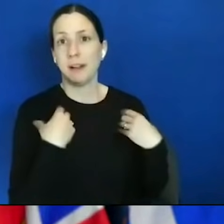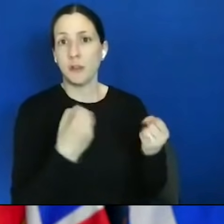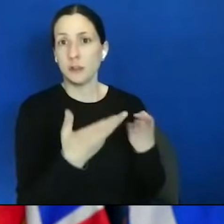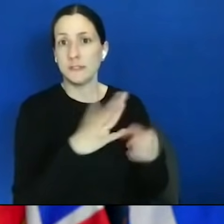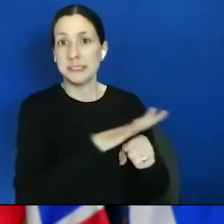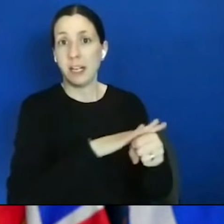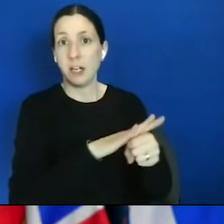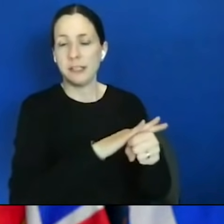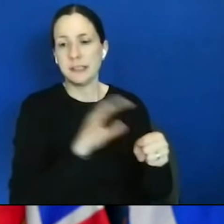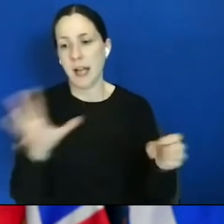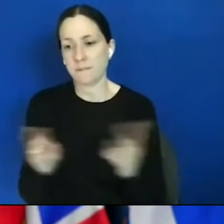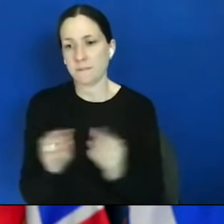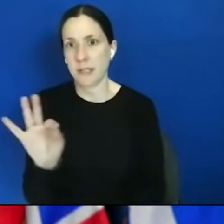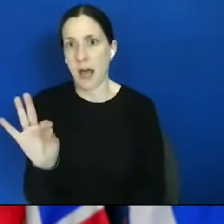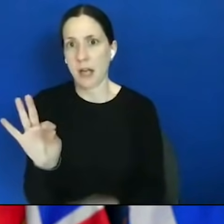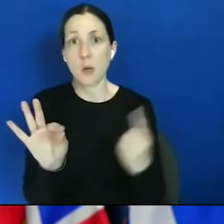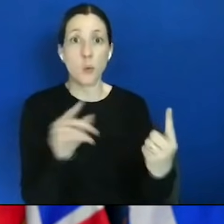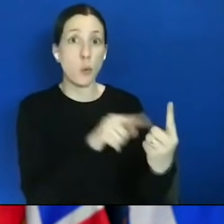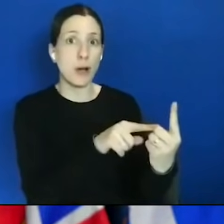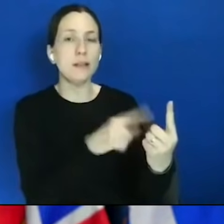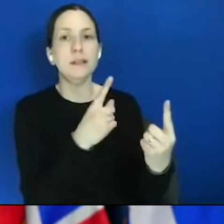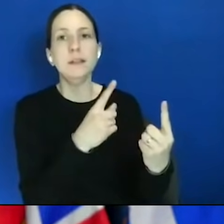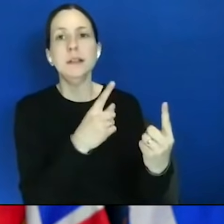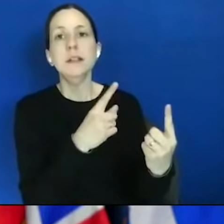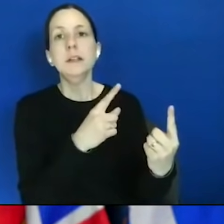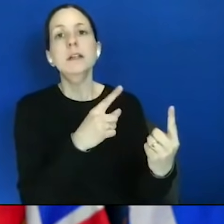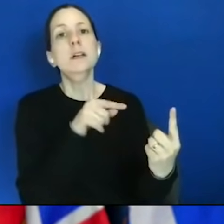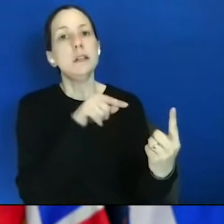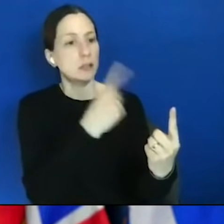9, is now above the provincial average for